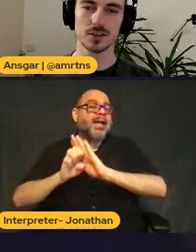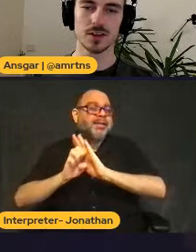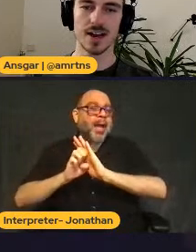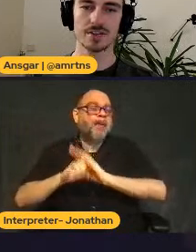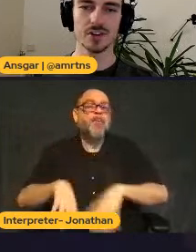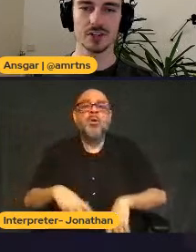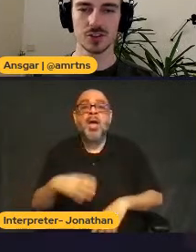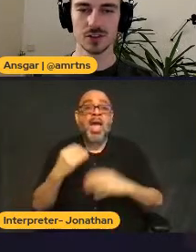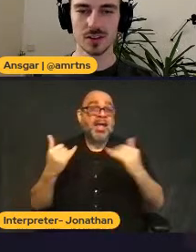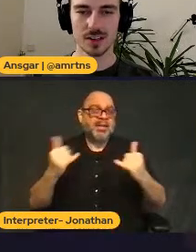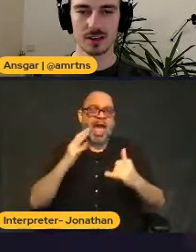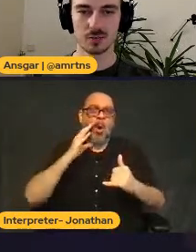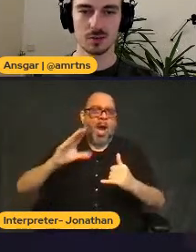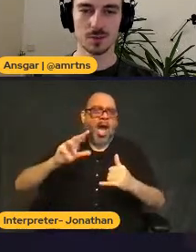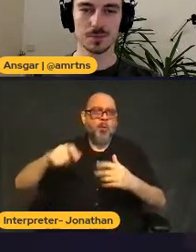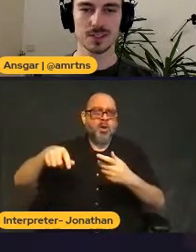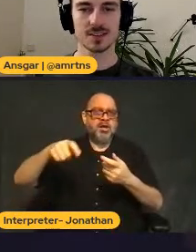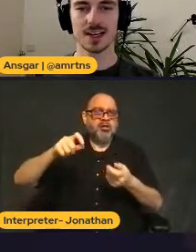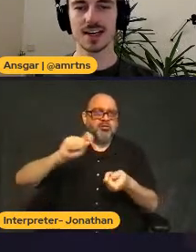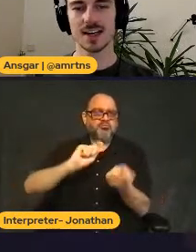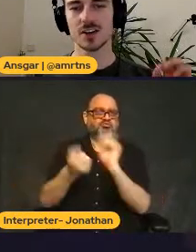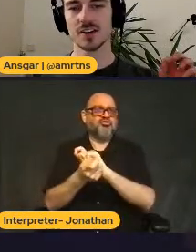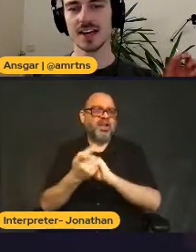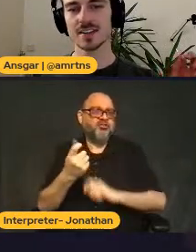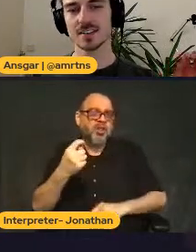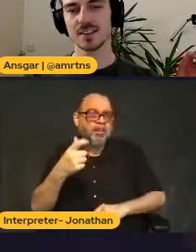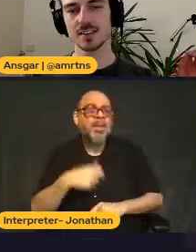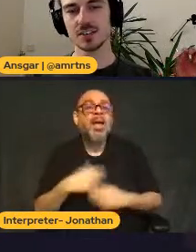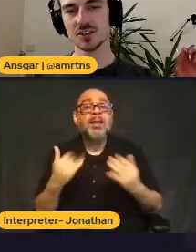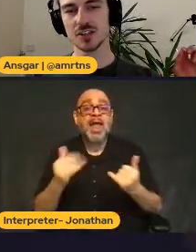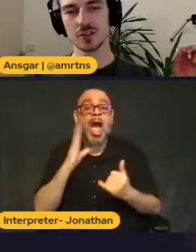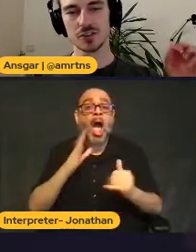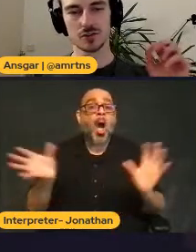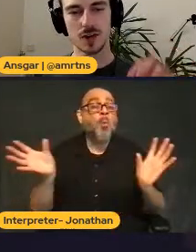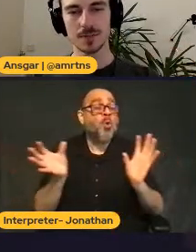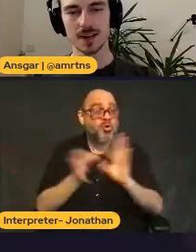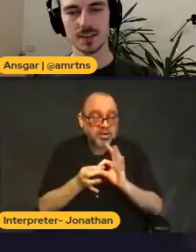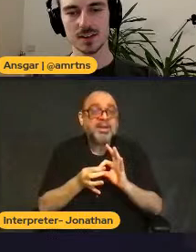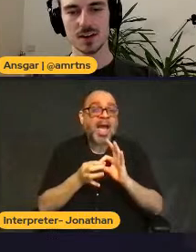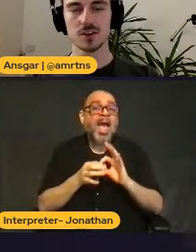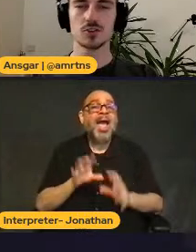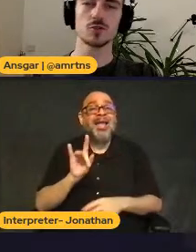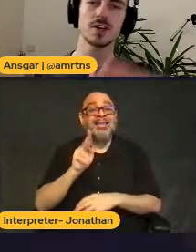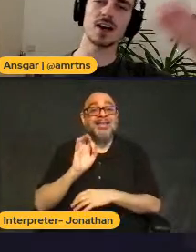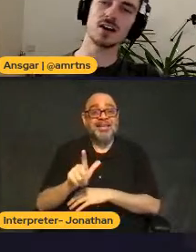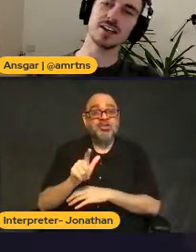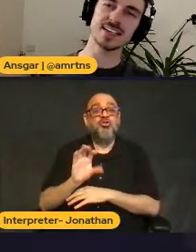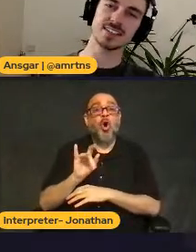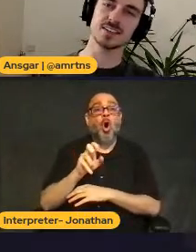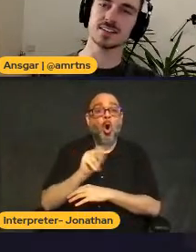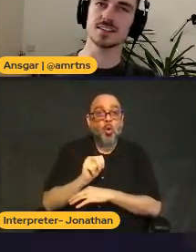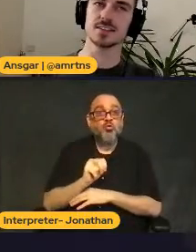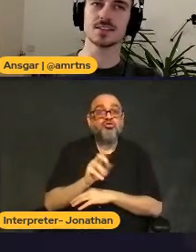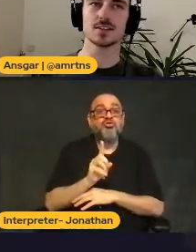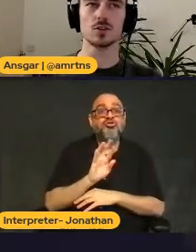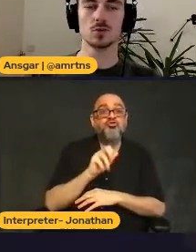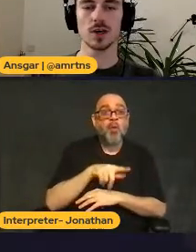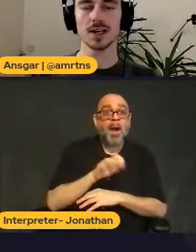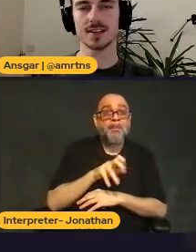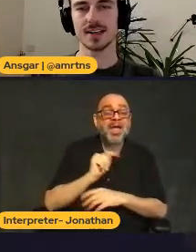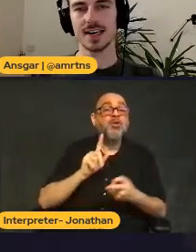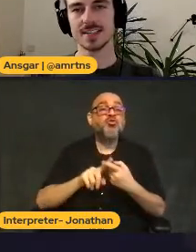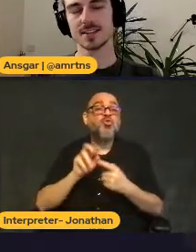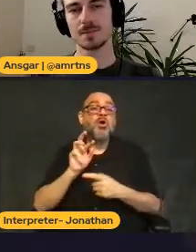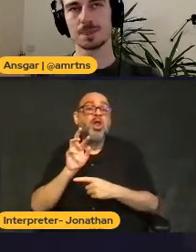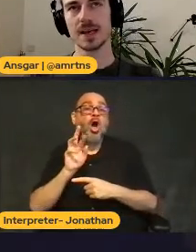around. So I'm going to, connect a DigitalOcean droplet to an RDS instance